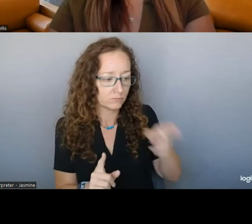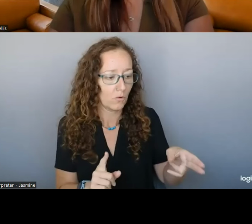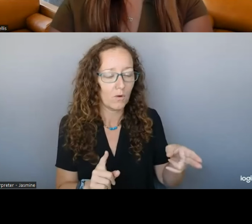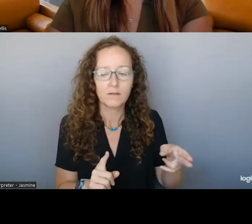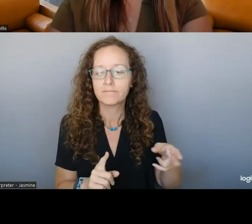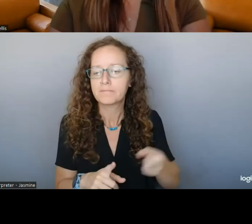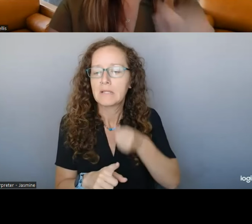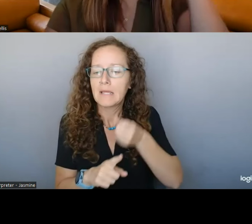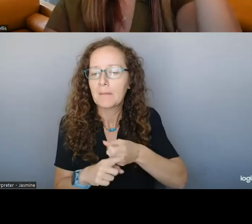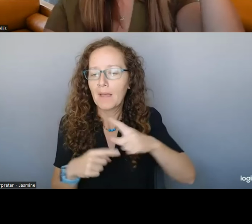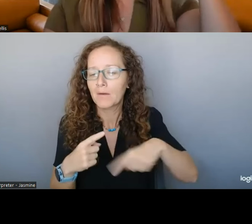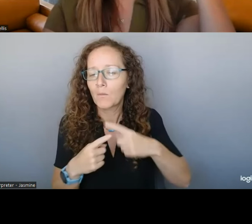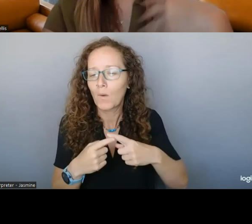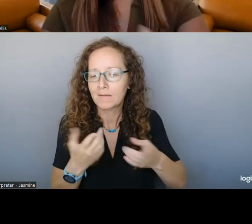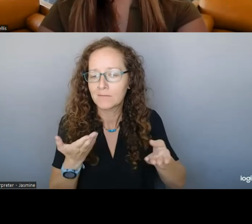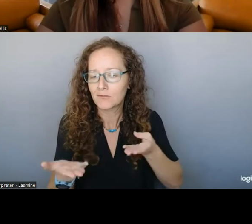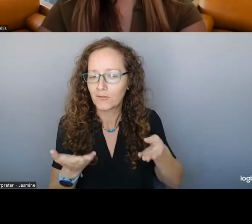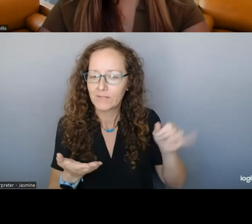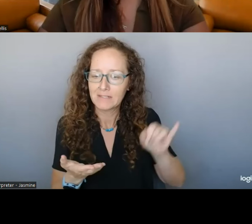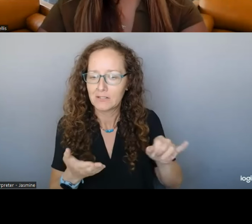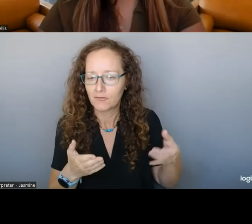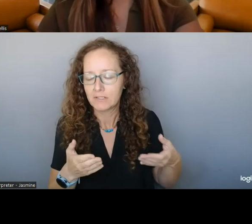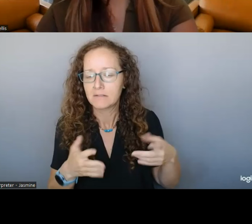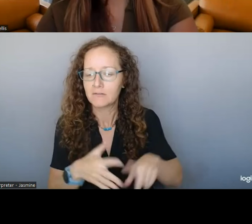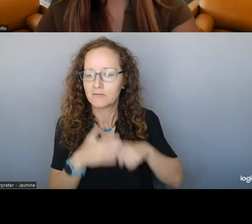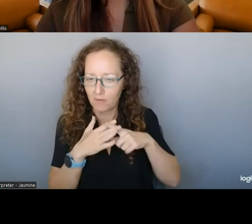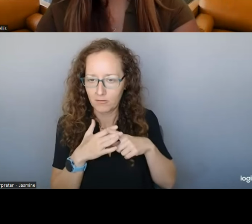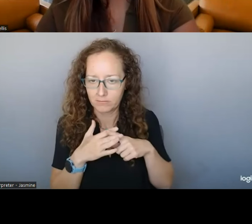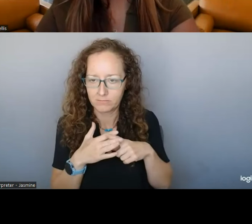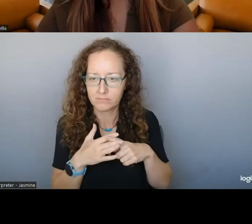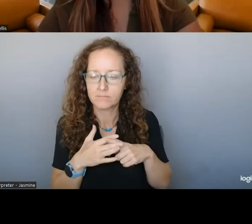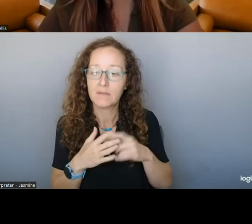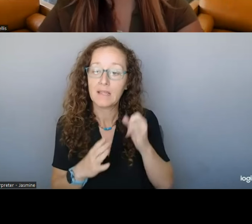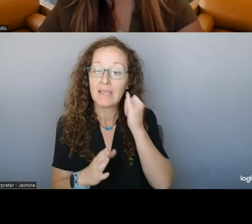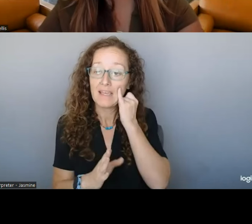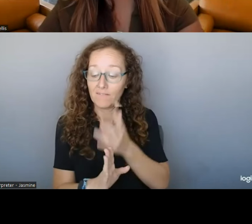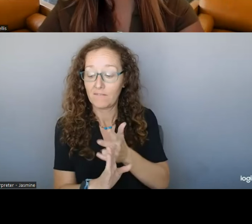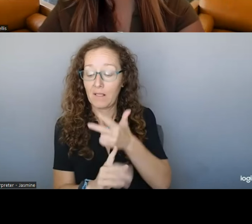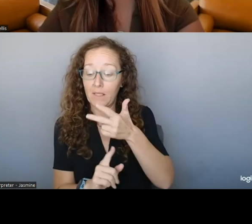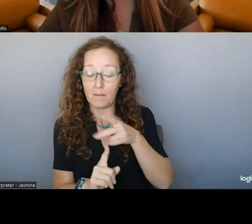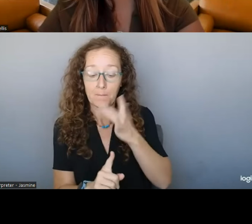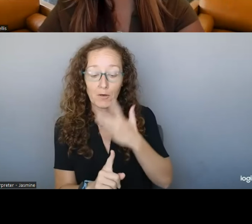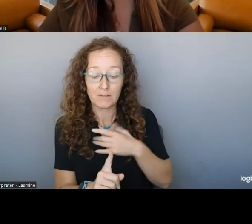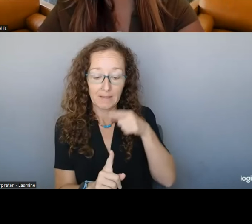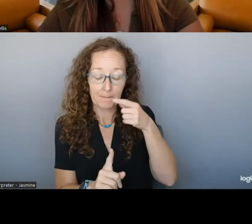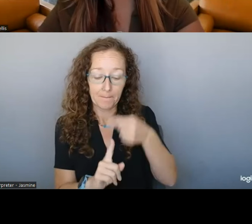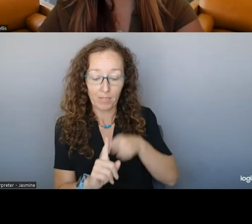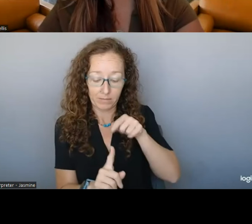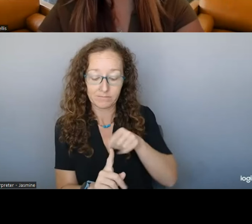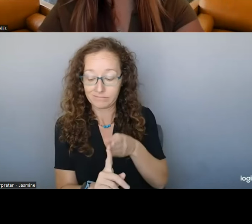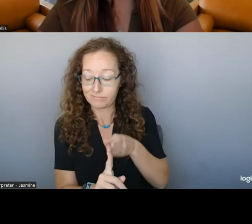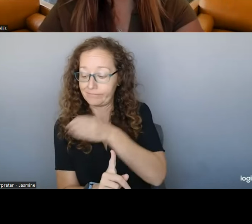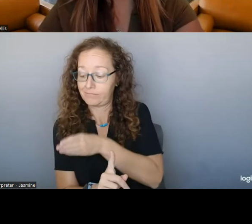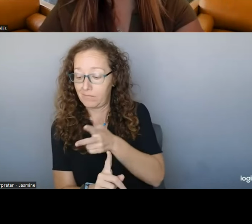So you can see here, anytime you enroll in Medicare the 3 months before your birthday month, that coverage will begin